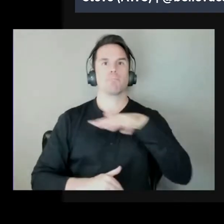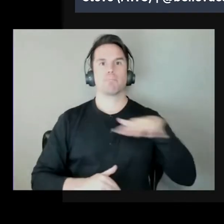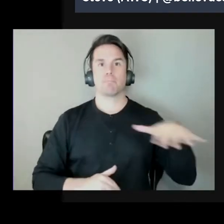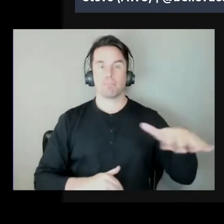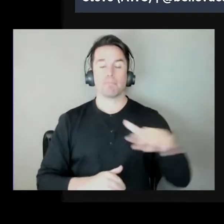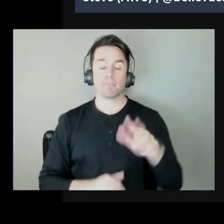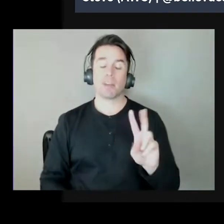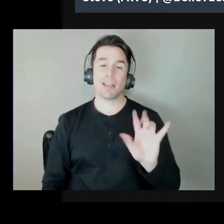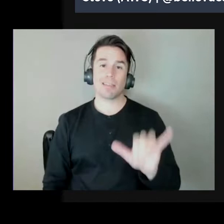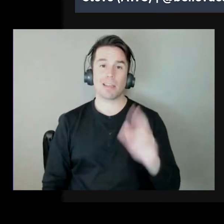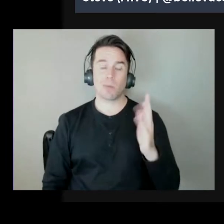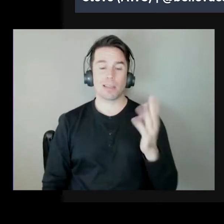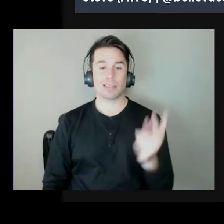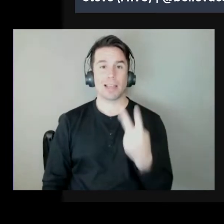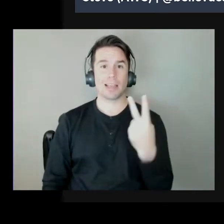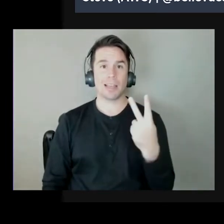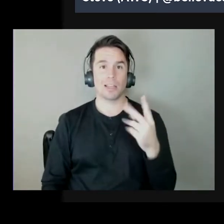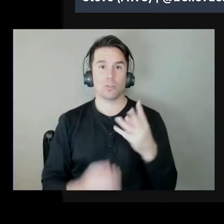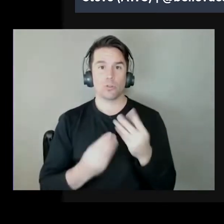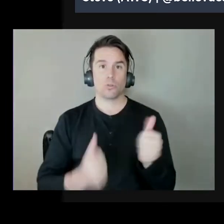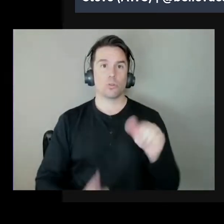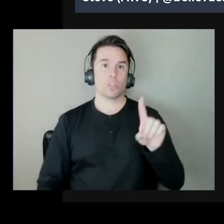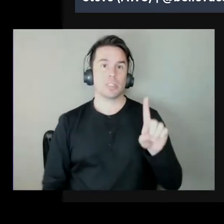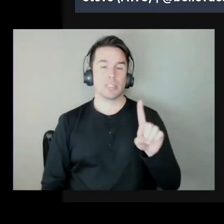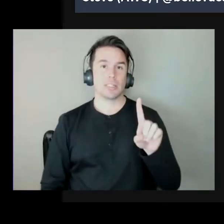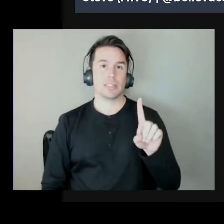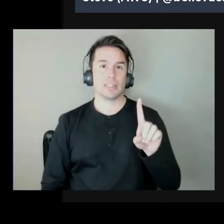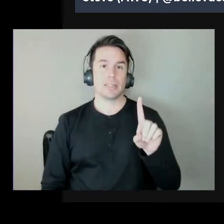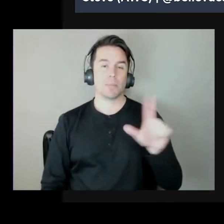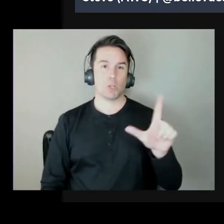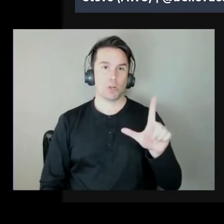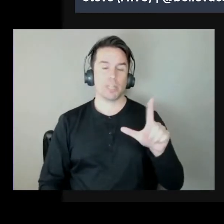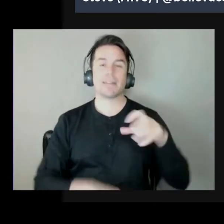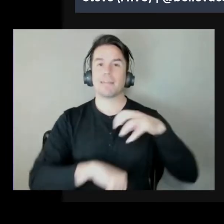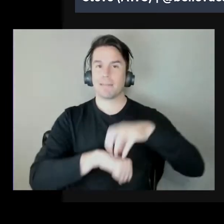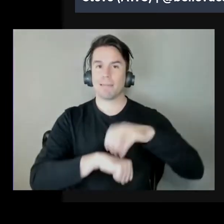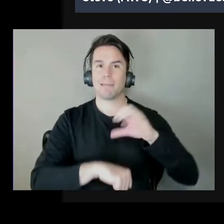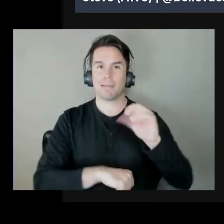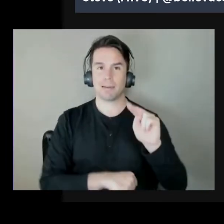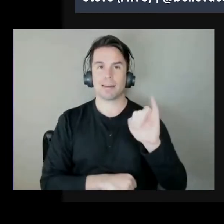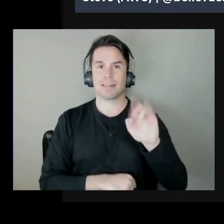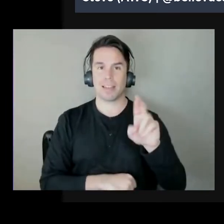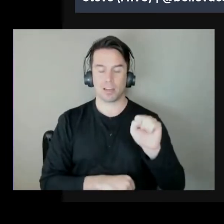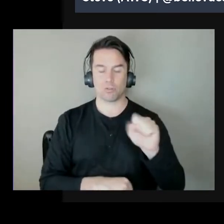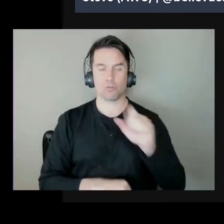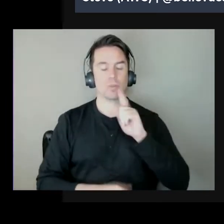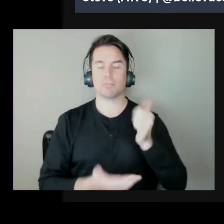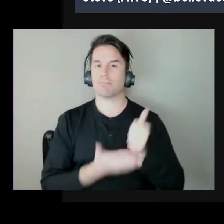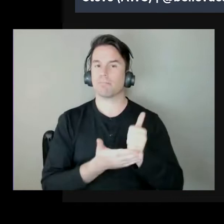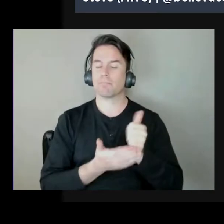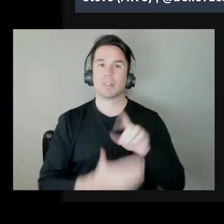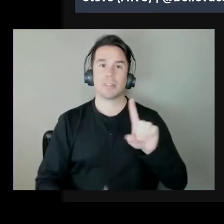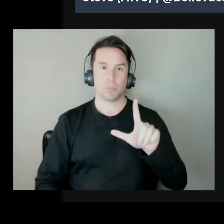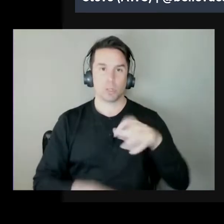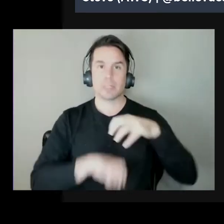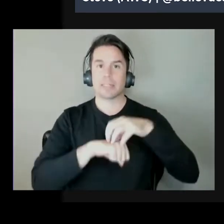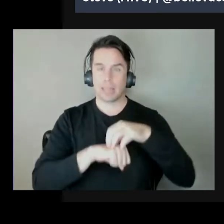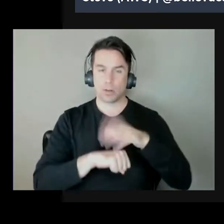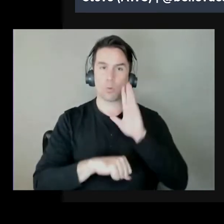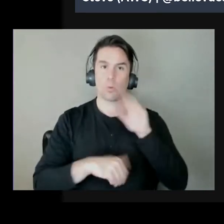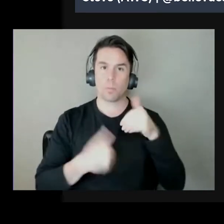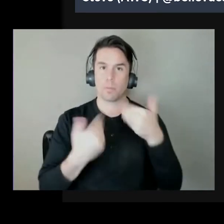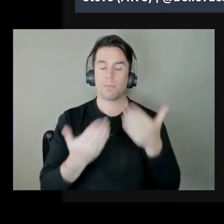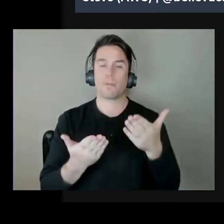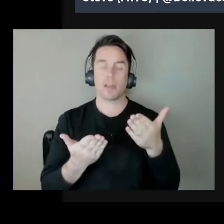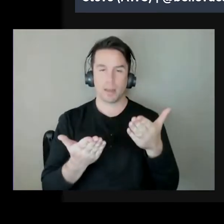learning containers, which AWS provides, comes really, really handy. Now, deep learning containers do provide with the same deep